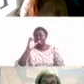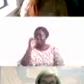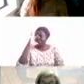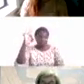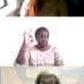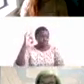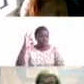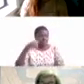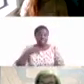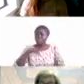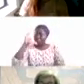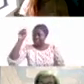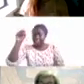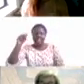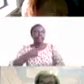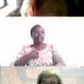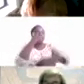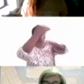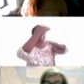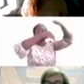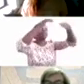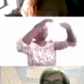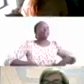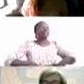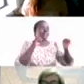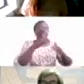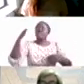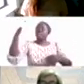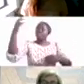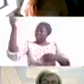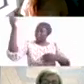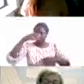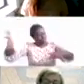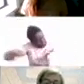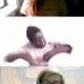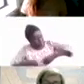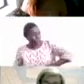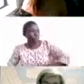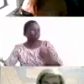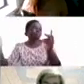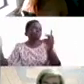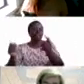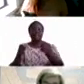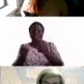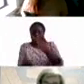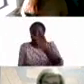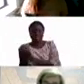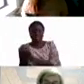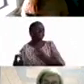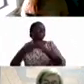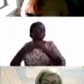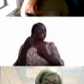So a woman has to obey and do everything that the man tells her to do.